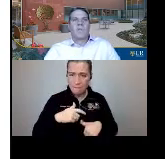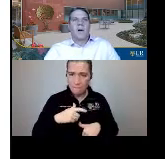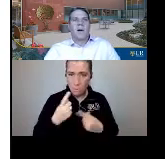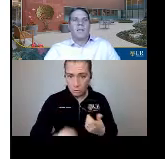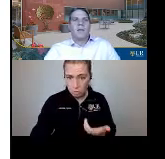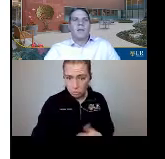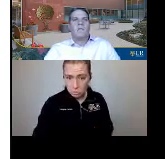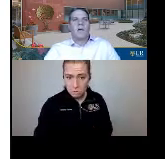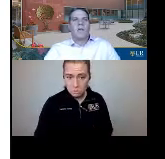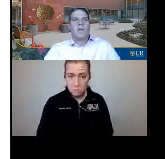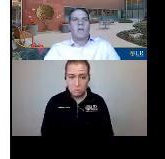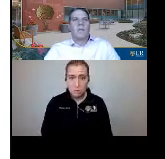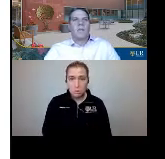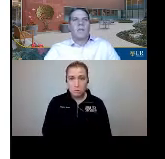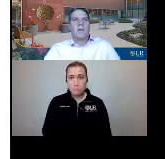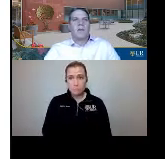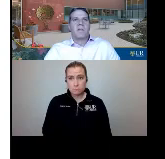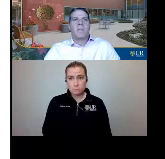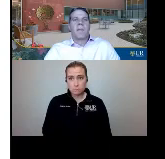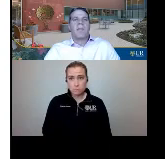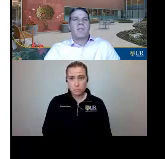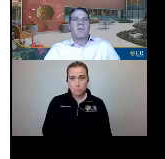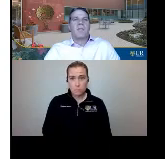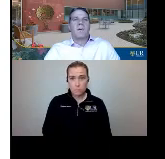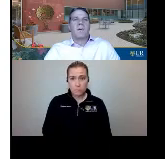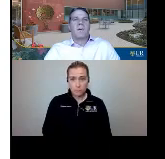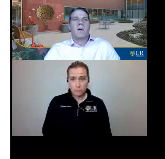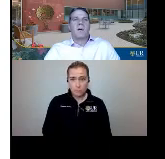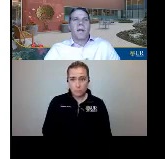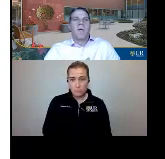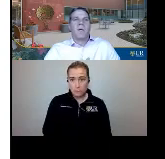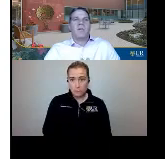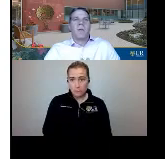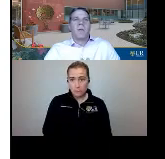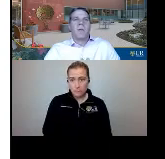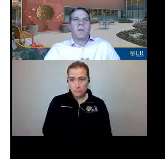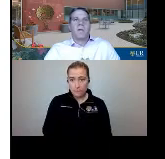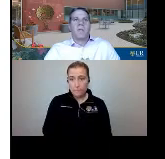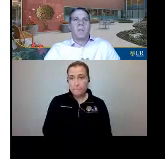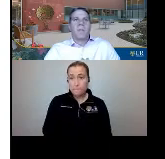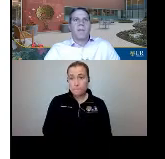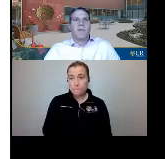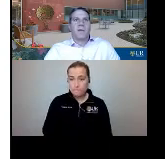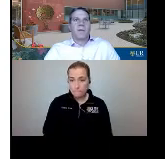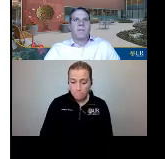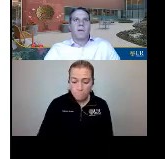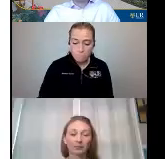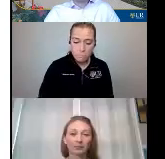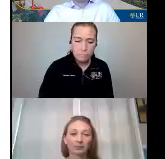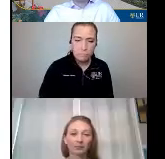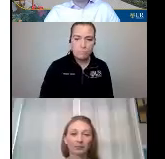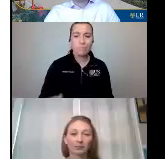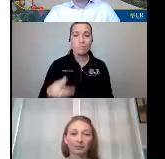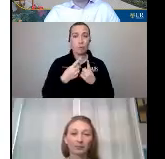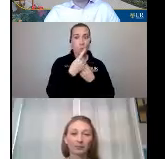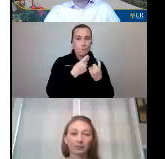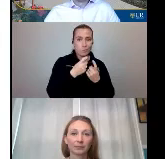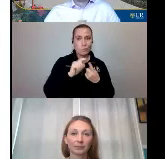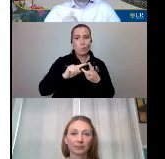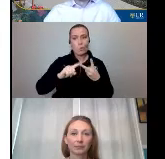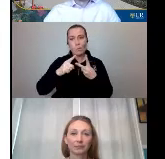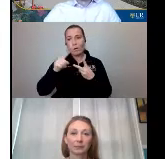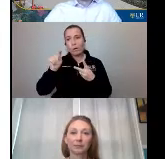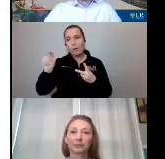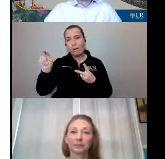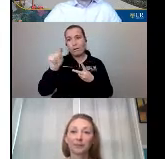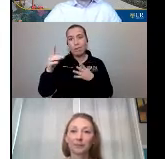questions for us, as well as potentially address some opportunities for collaboration with other leaders in the population health space.